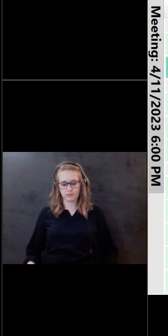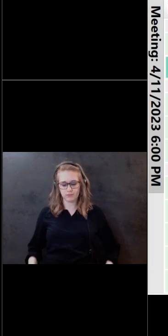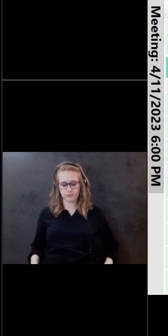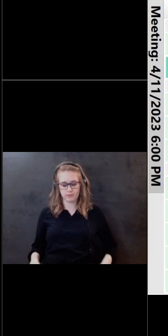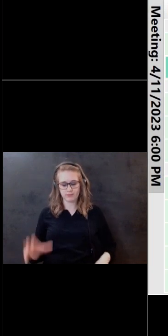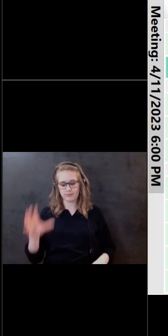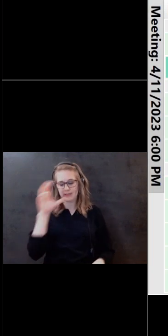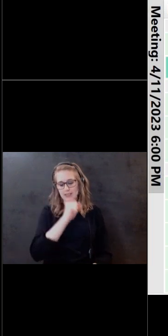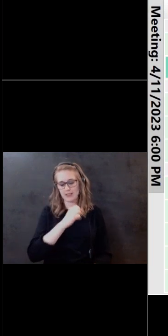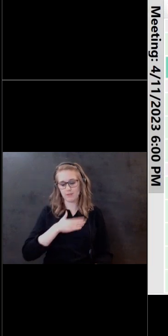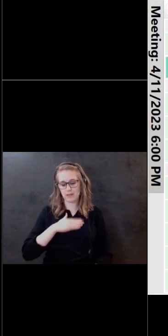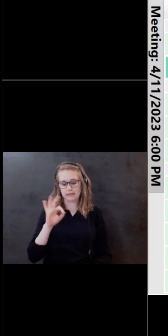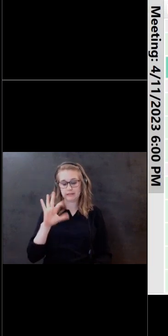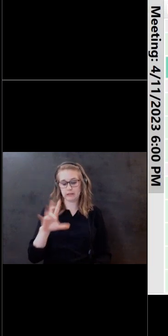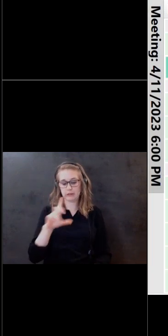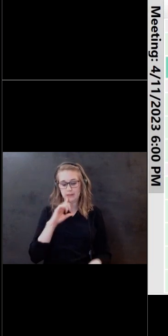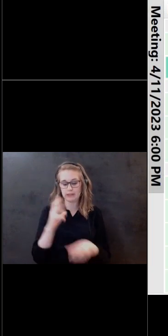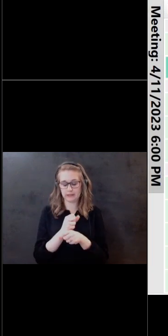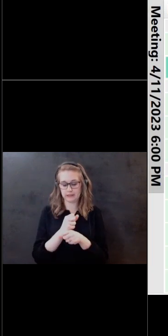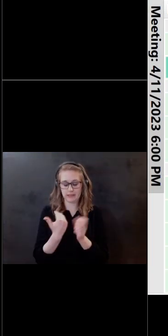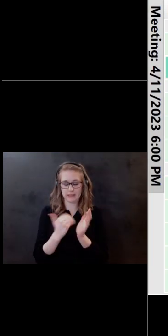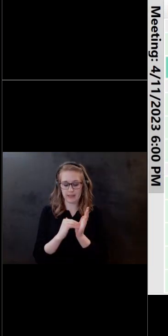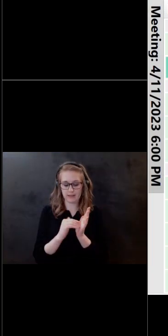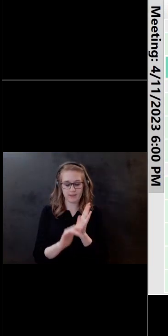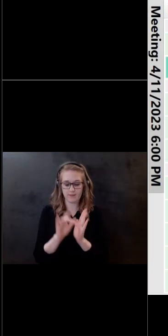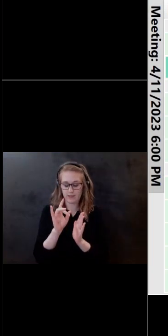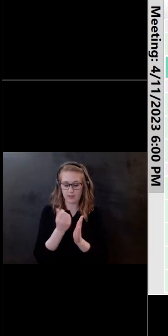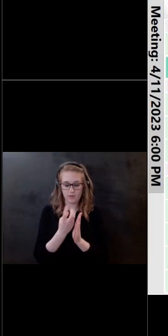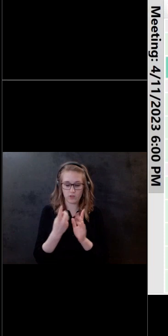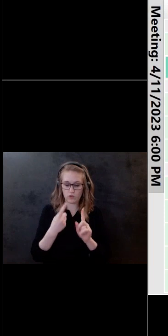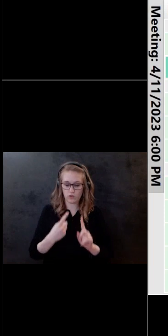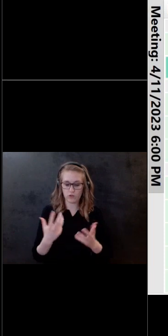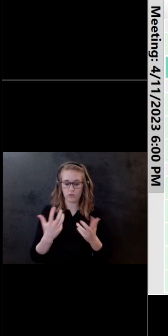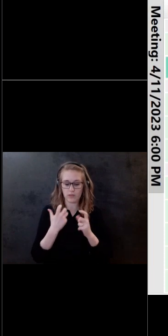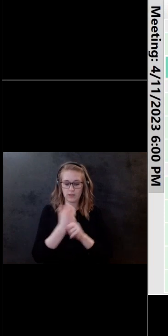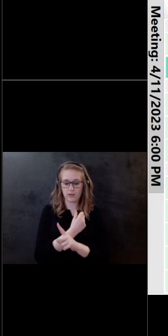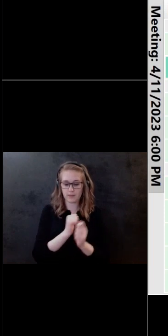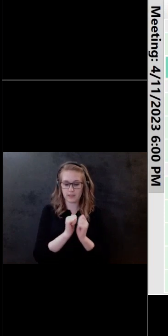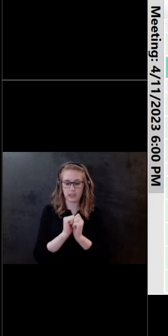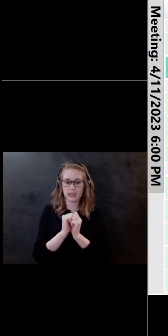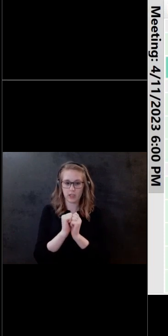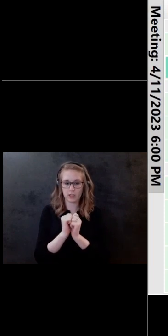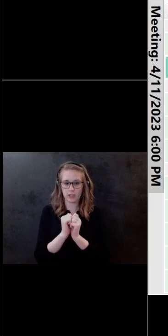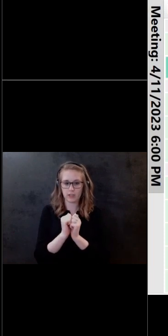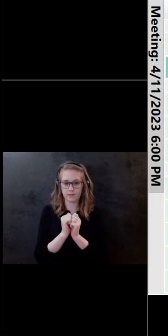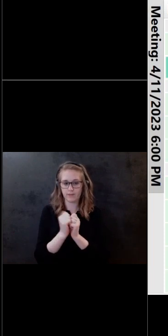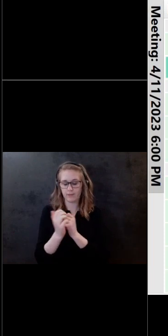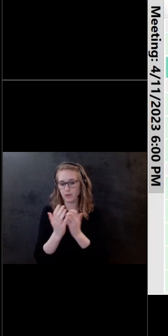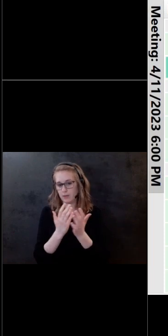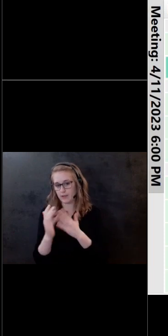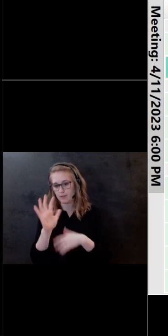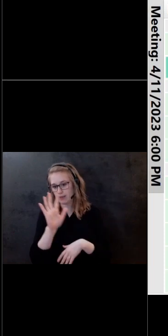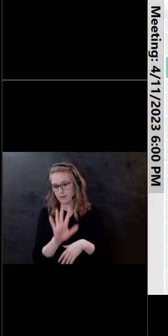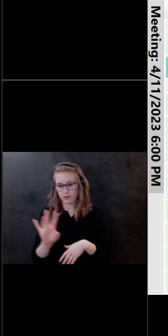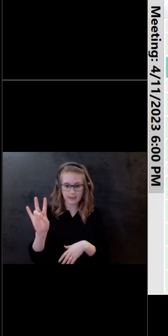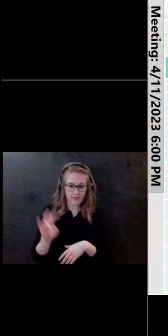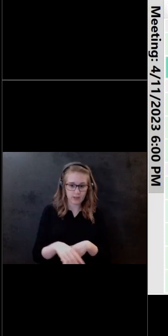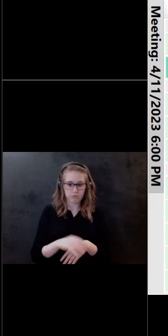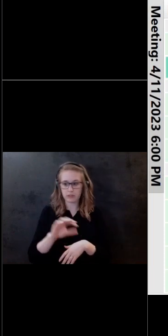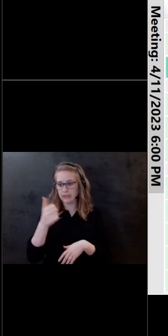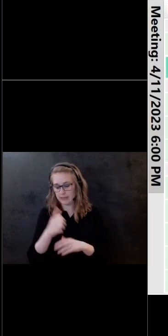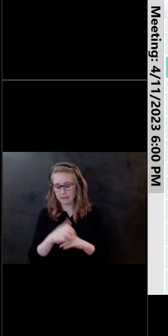two cents quickly would just be, again, just finding a few goals that we want to accomplish together, whether it's 5 to 7 or 10,